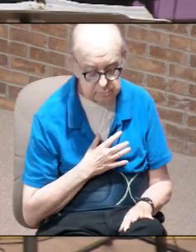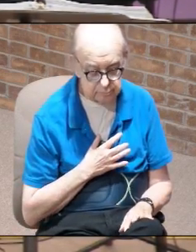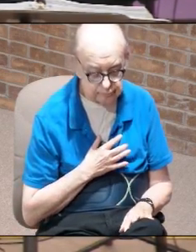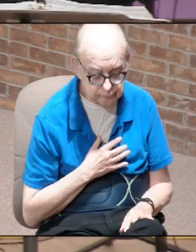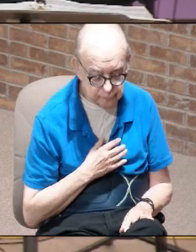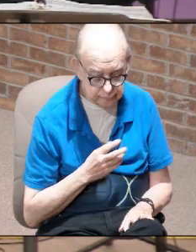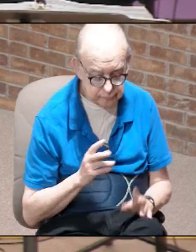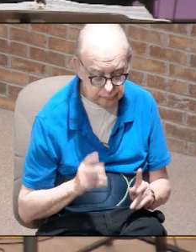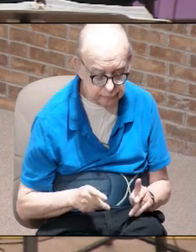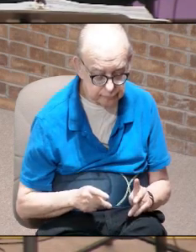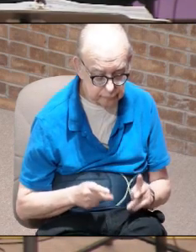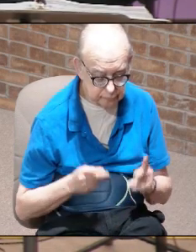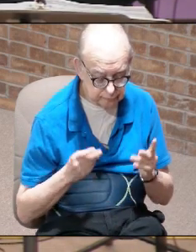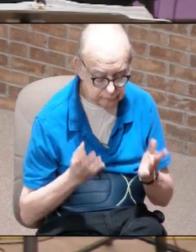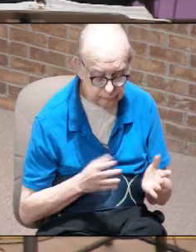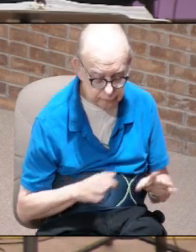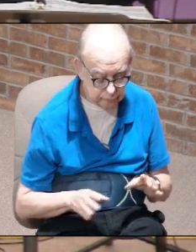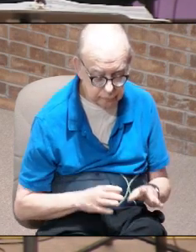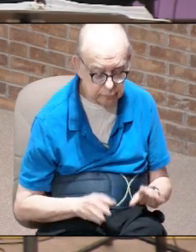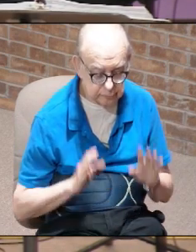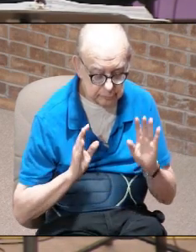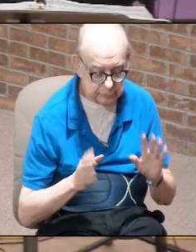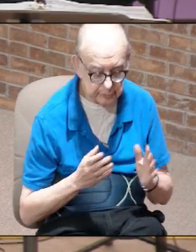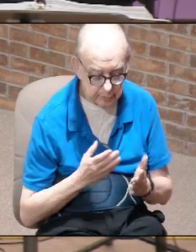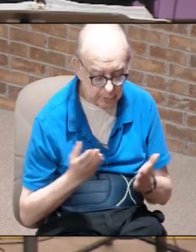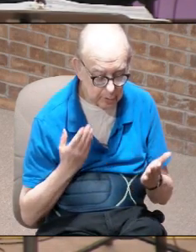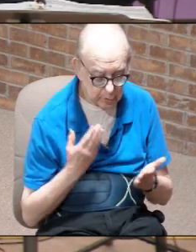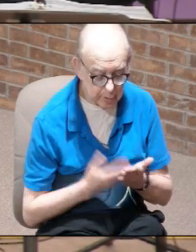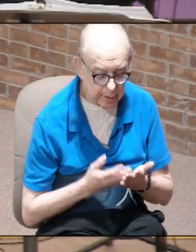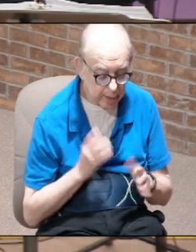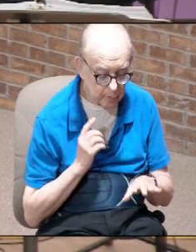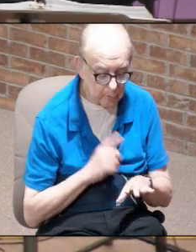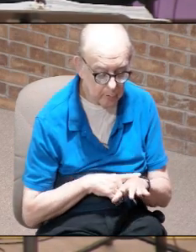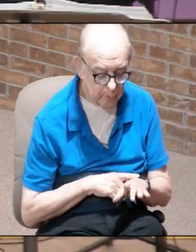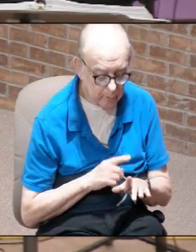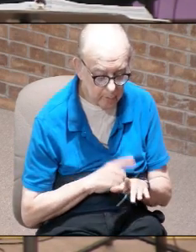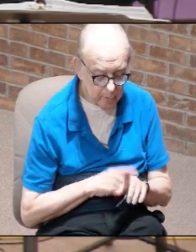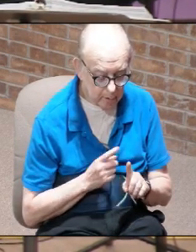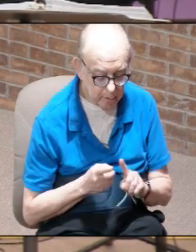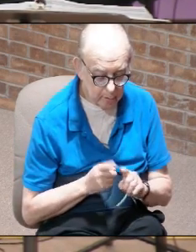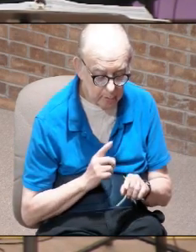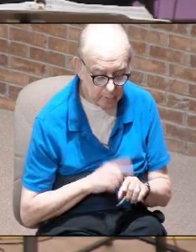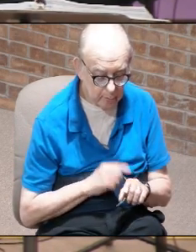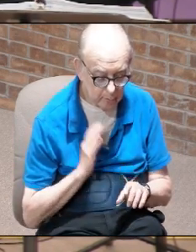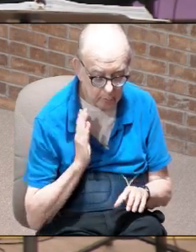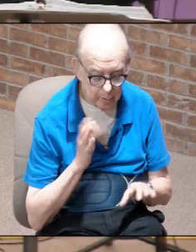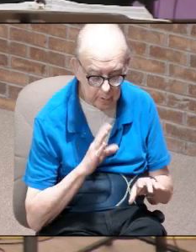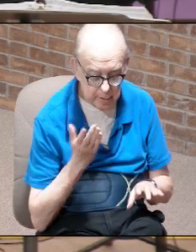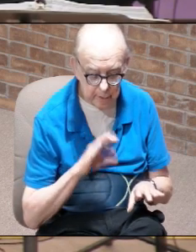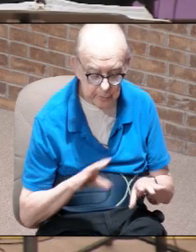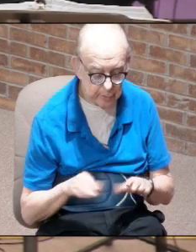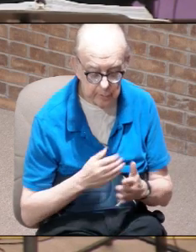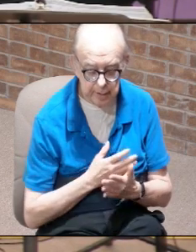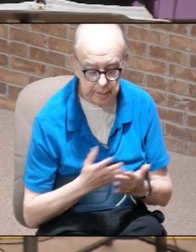The person who waits to do a great deal of good at once will never do anything.